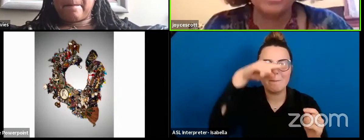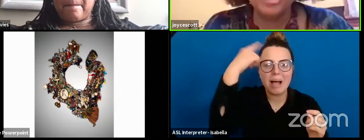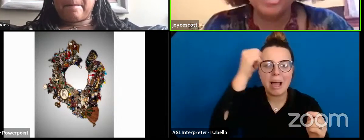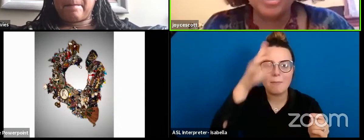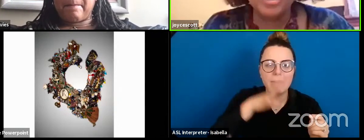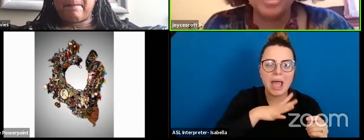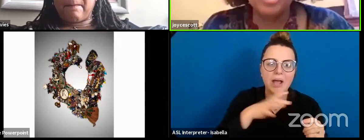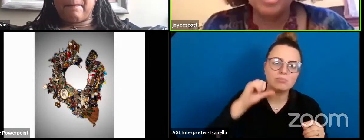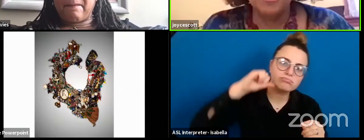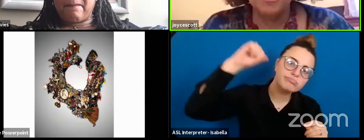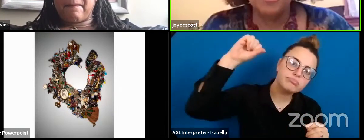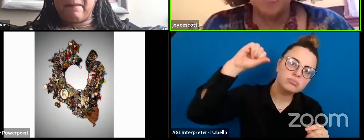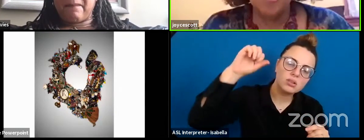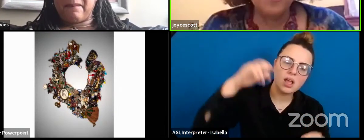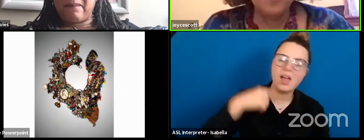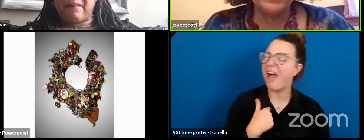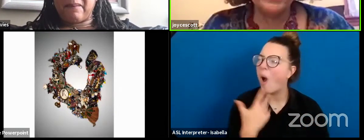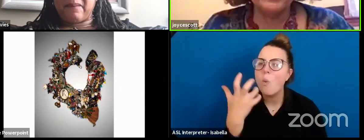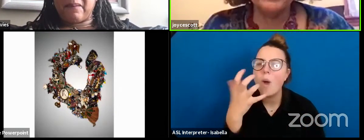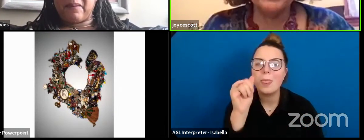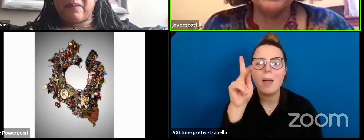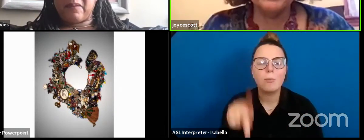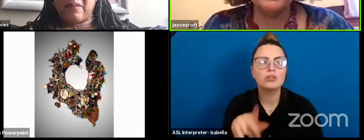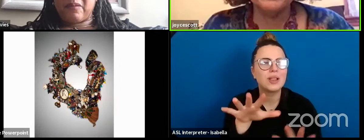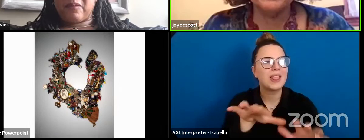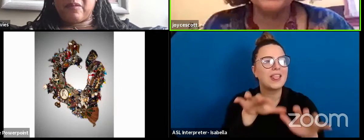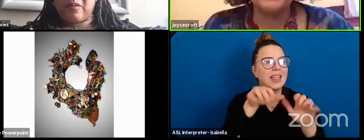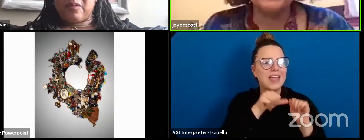the? Why would?